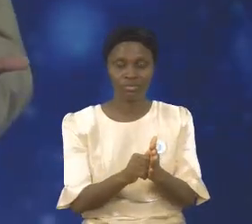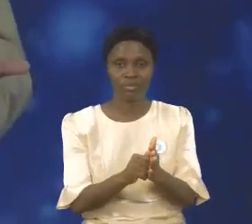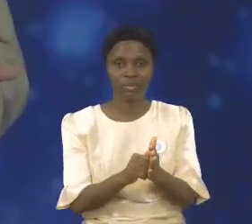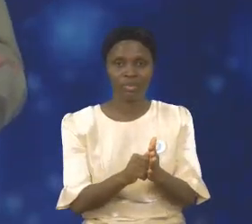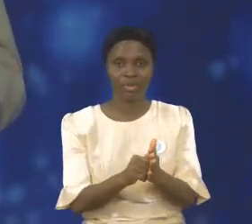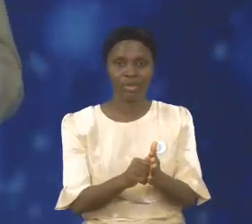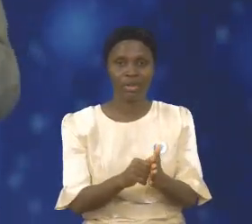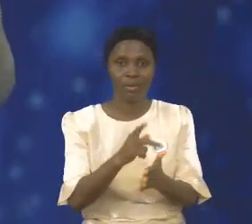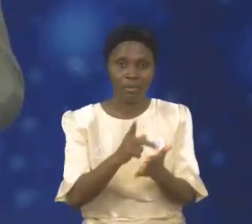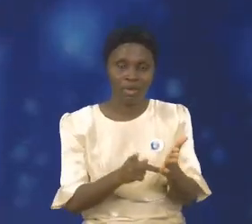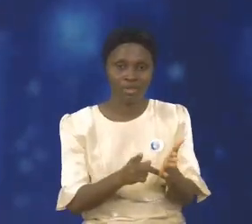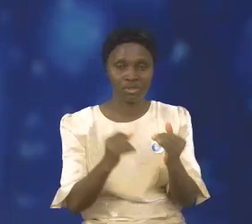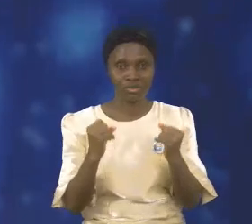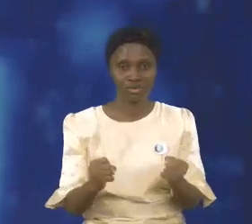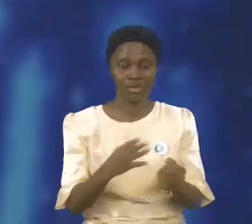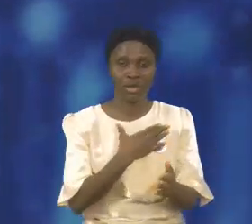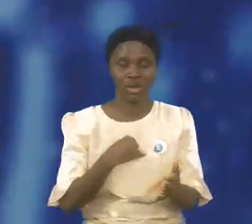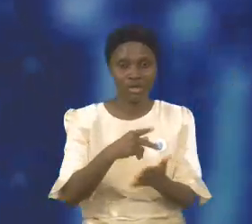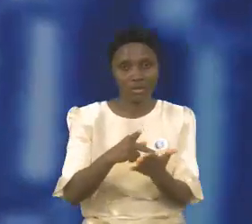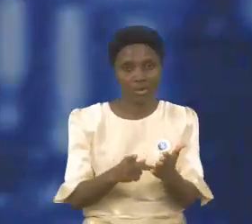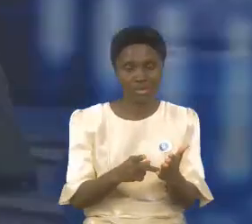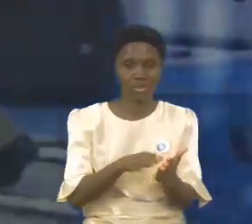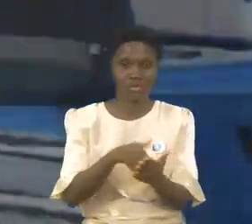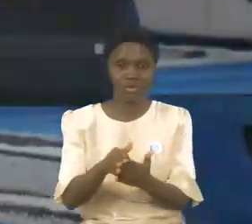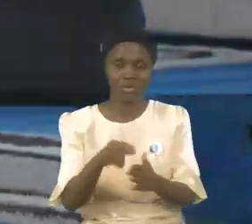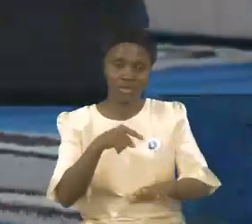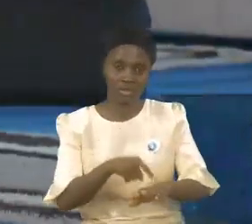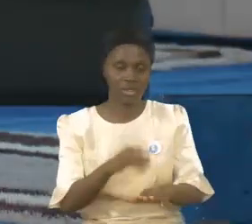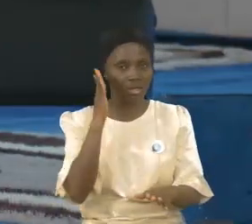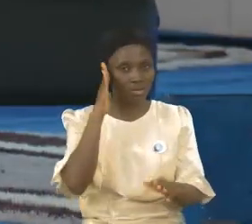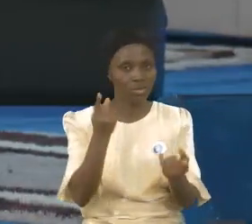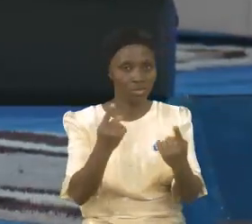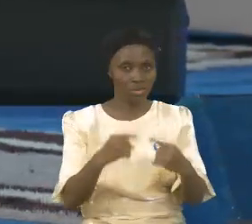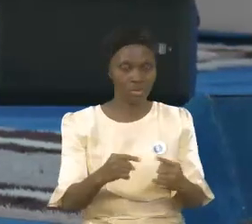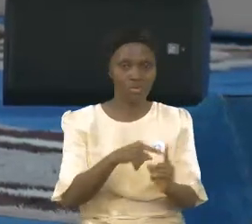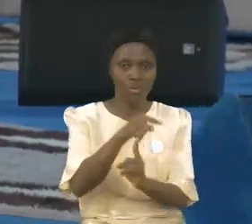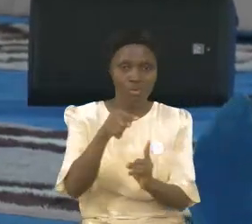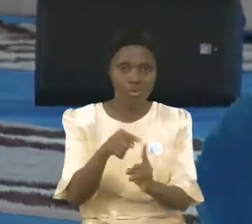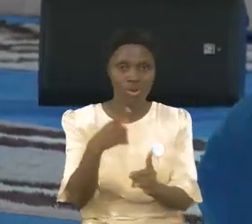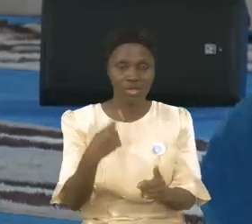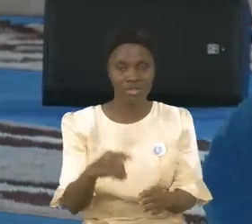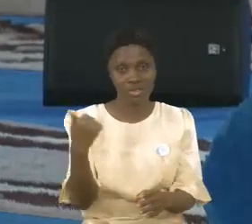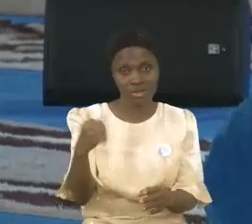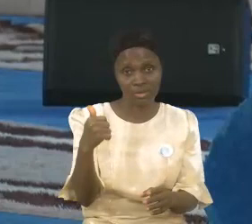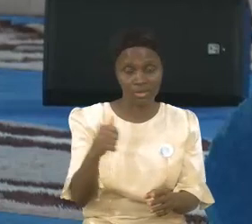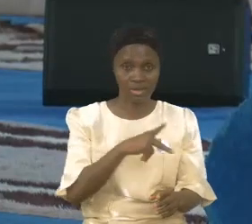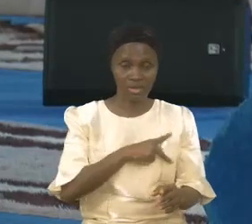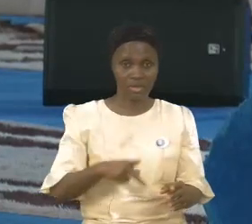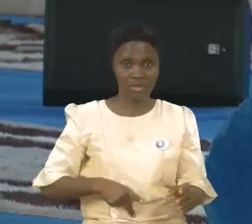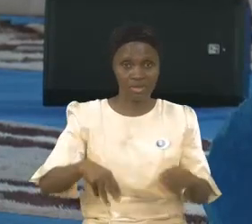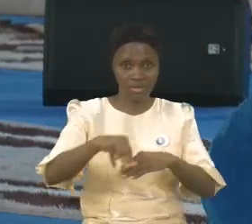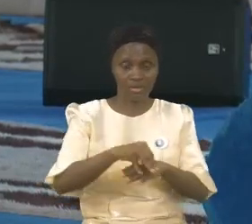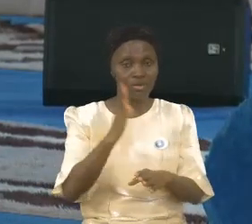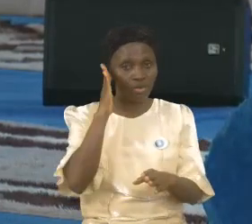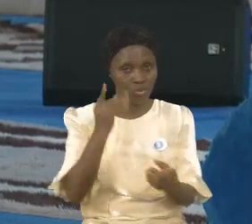and partly weak. The time is coming when the 10 kingdoms will come